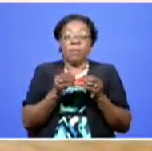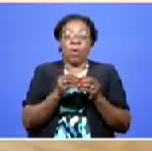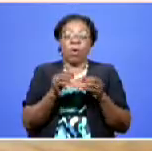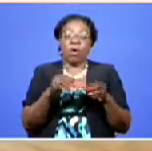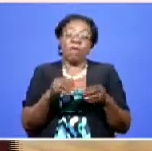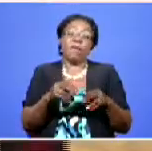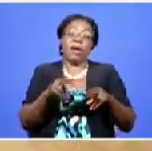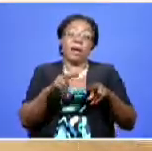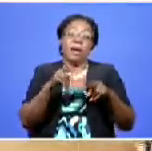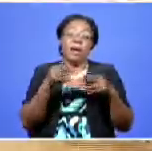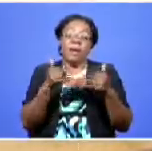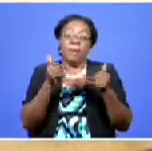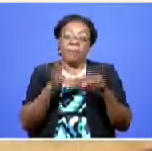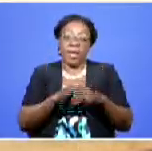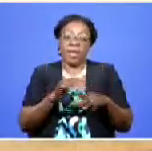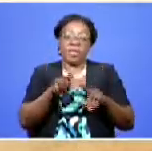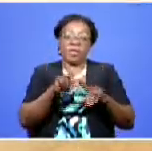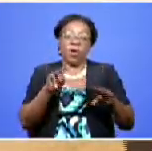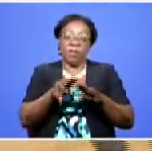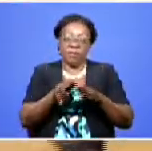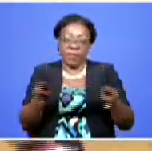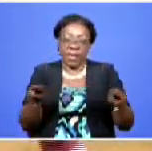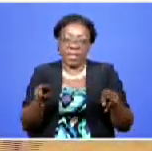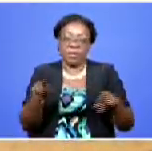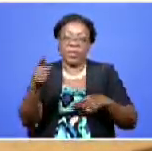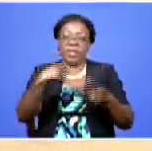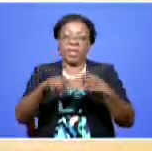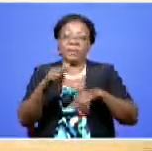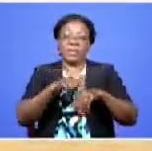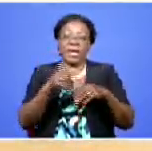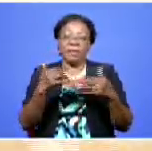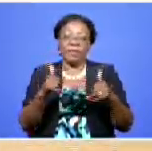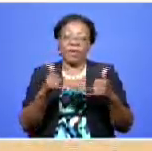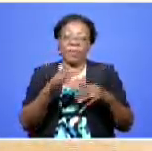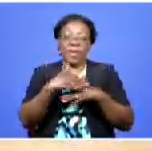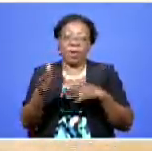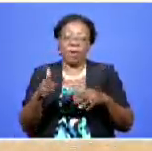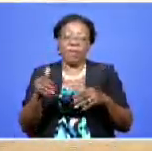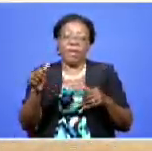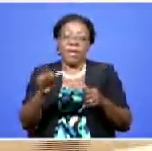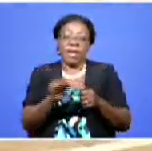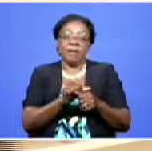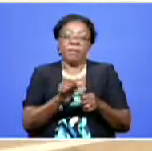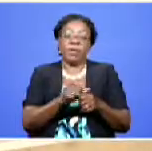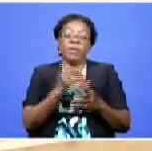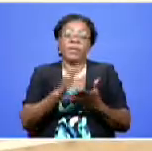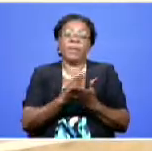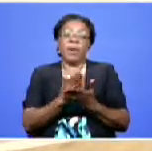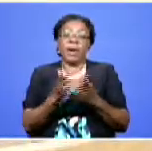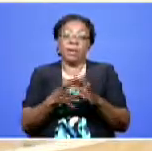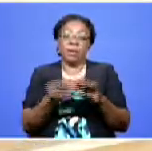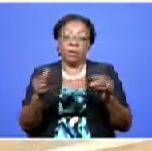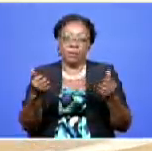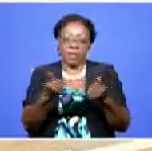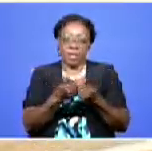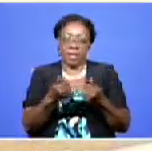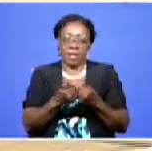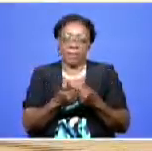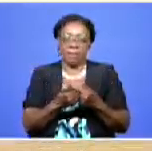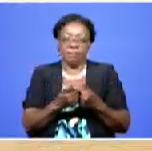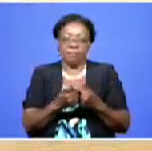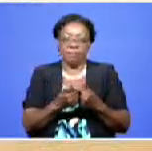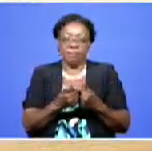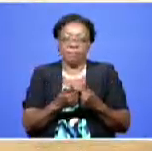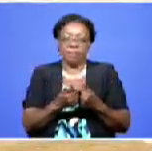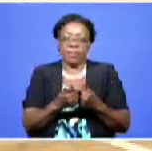more time, so that when it comes down to playoffs, everybody would be a factor in the games. You know, so we can